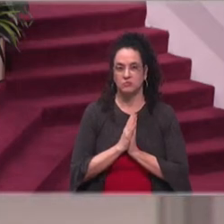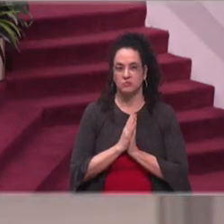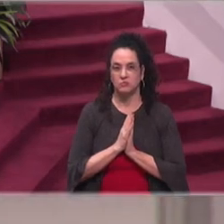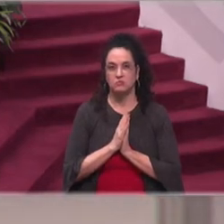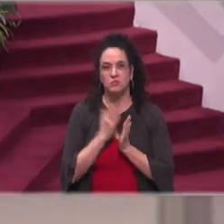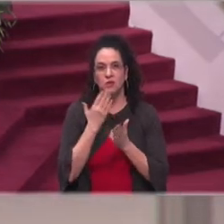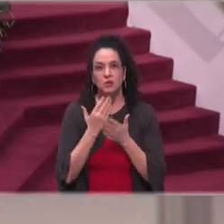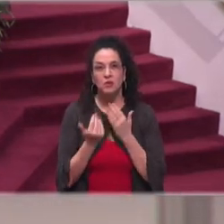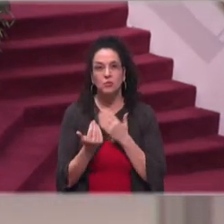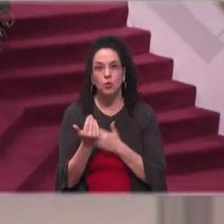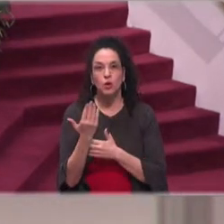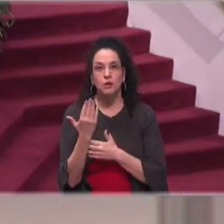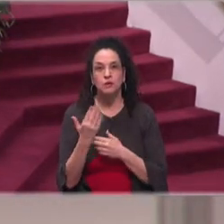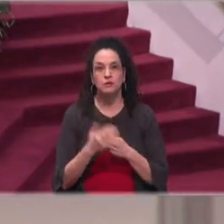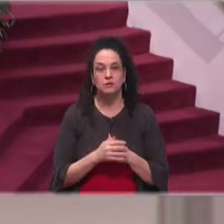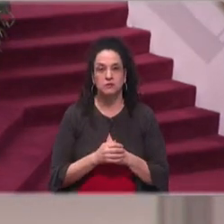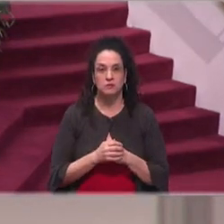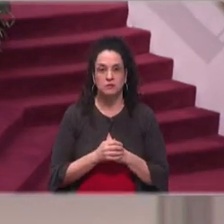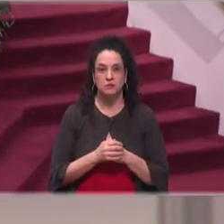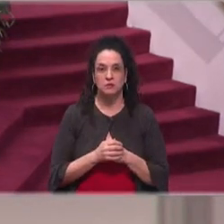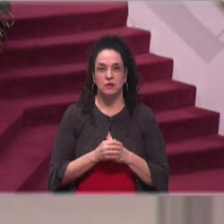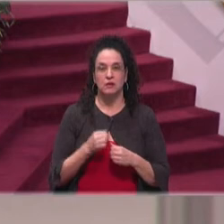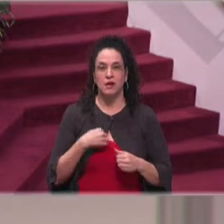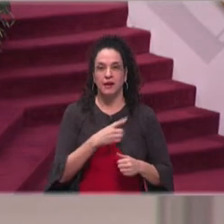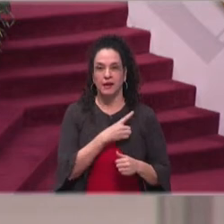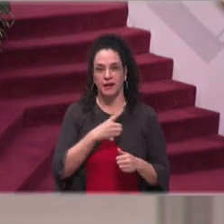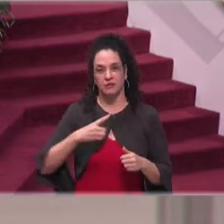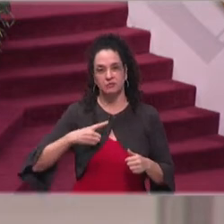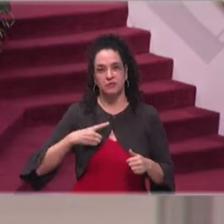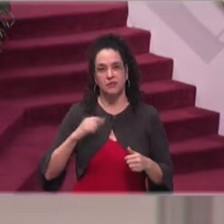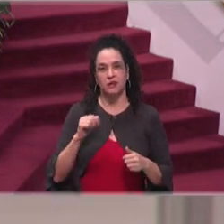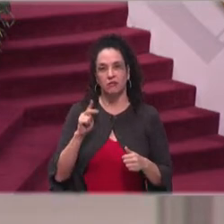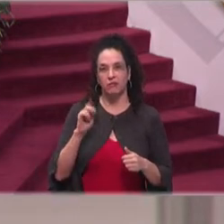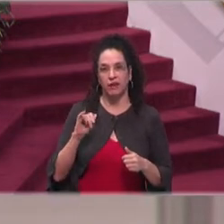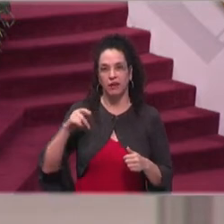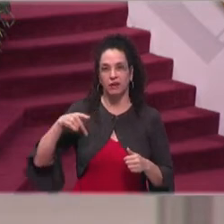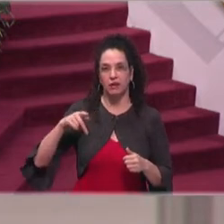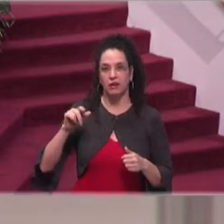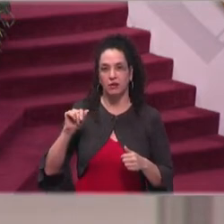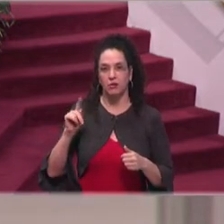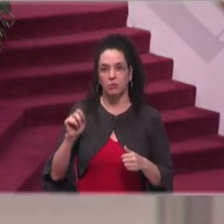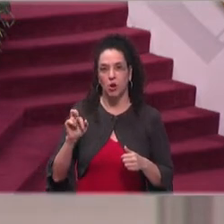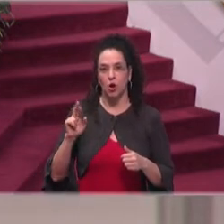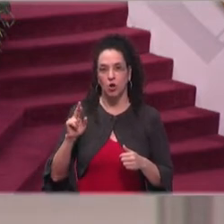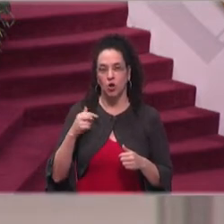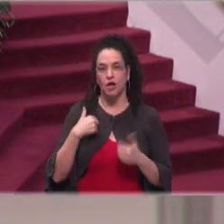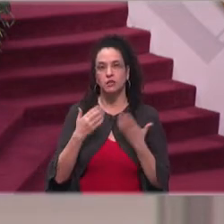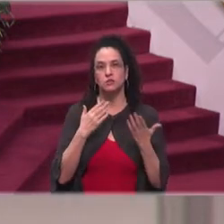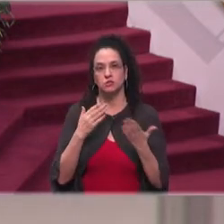Good morning. I'm Deacon Vanny Parker, proudly serving Zone K1. Let us pray.